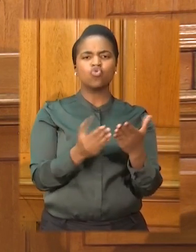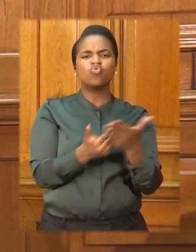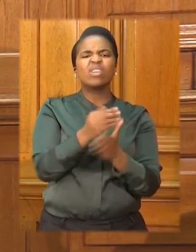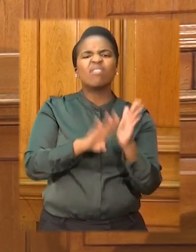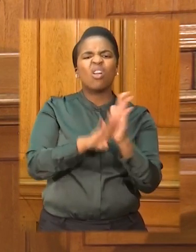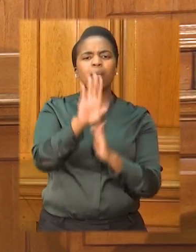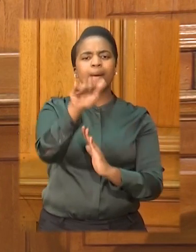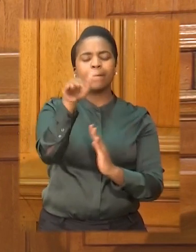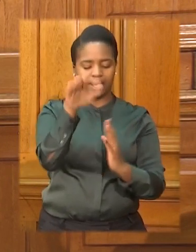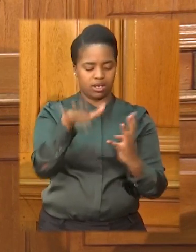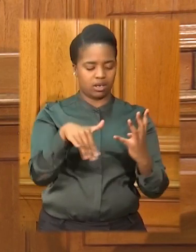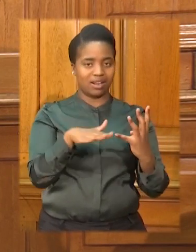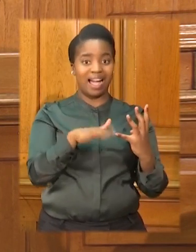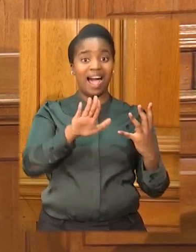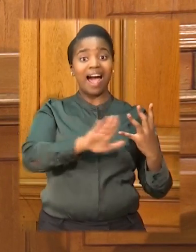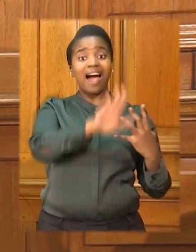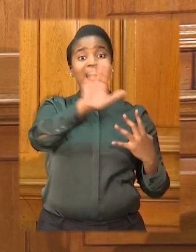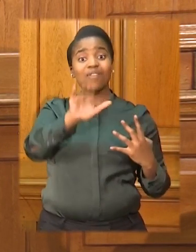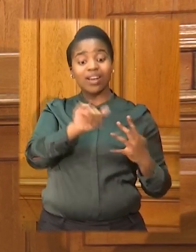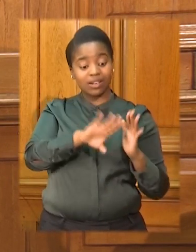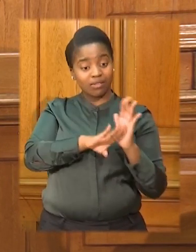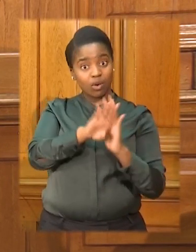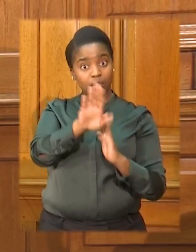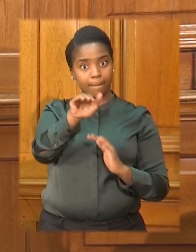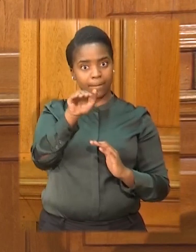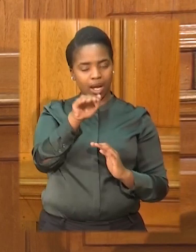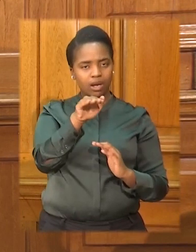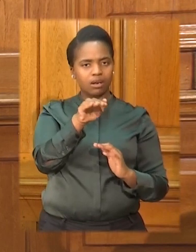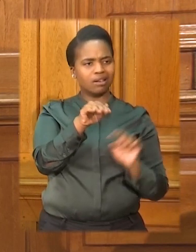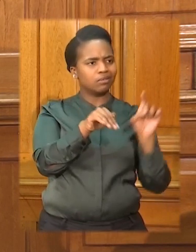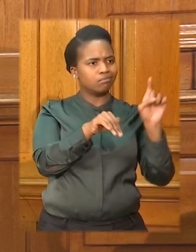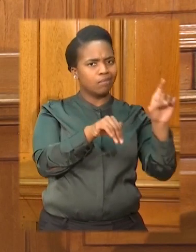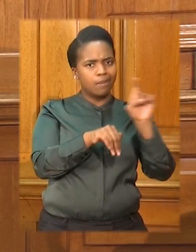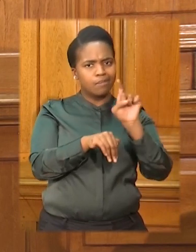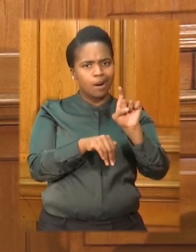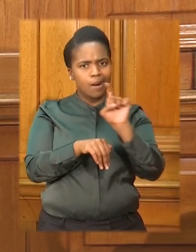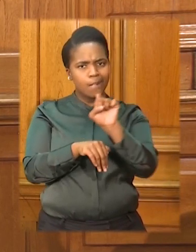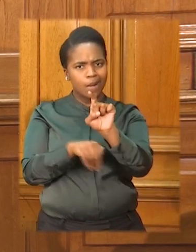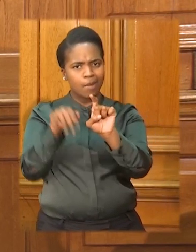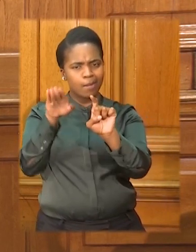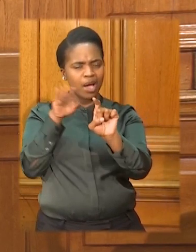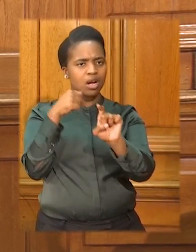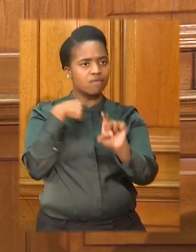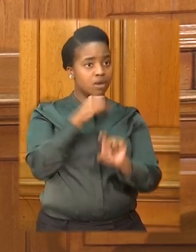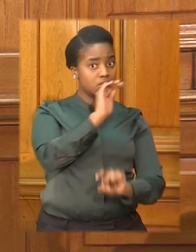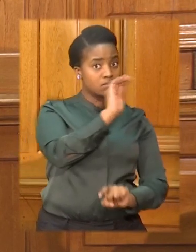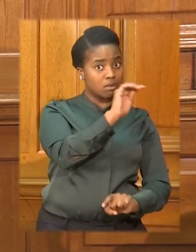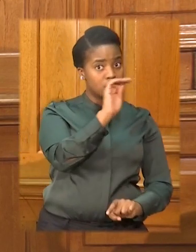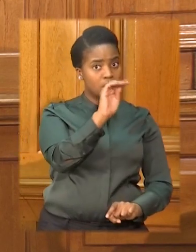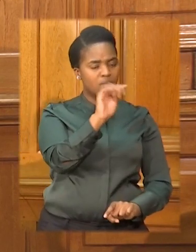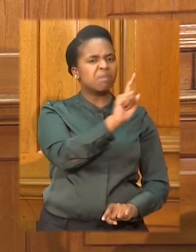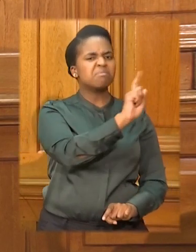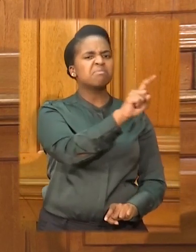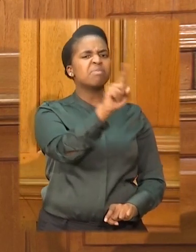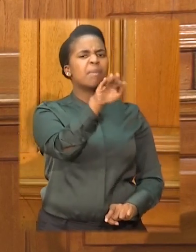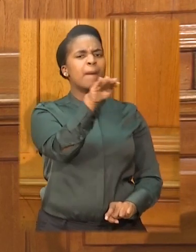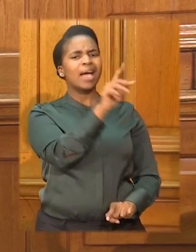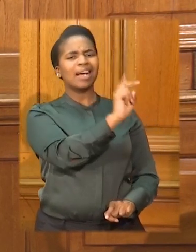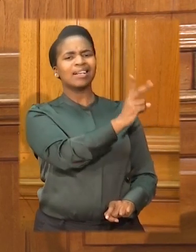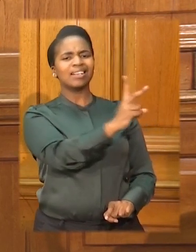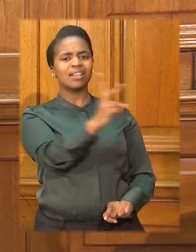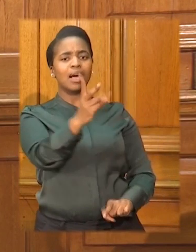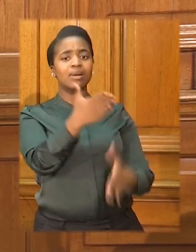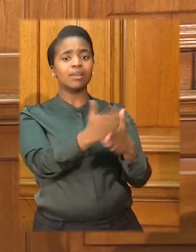and the African Development Bank have been approached and are working with the National Treasury on various